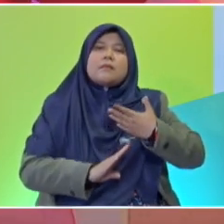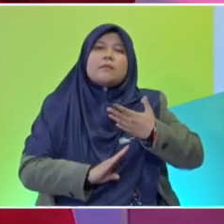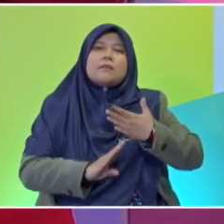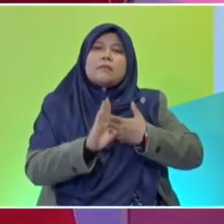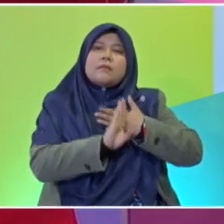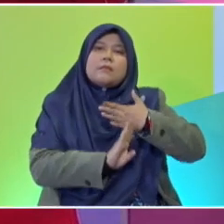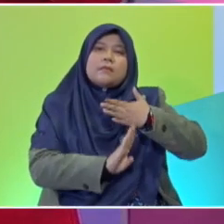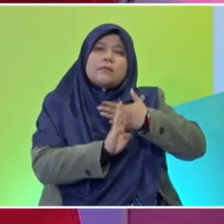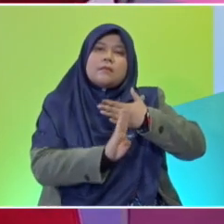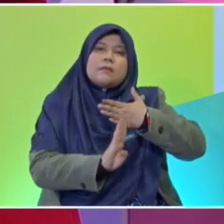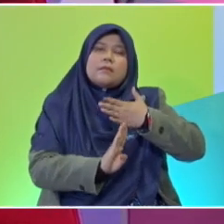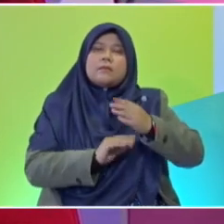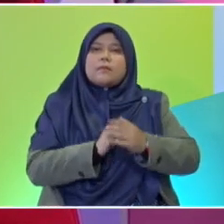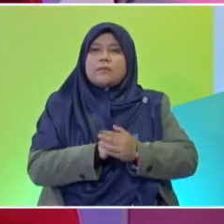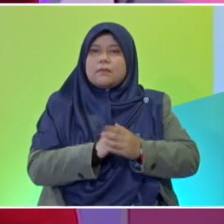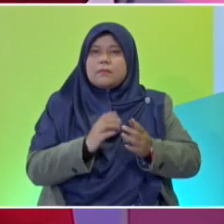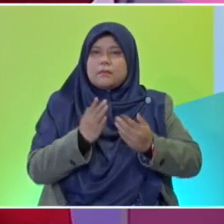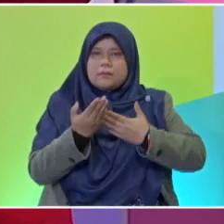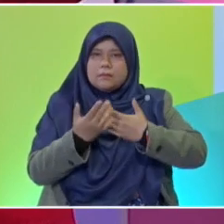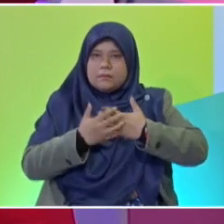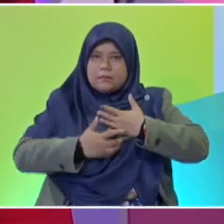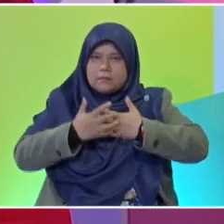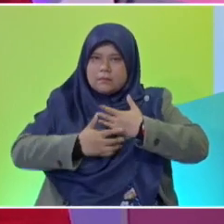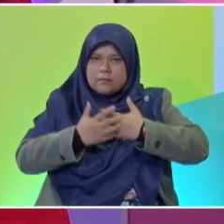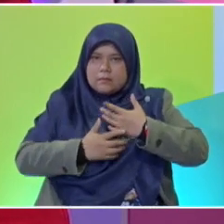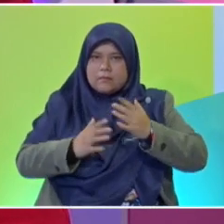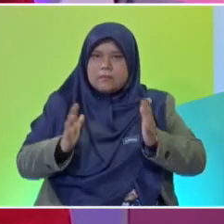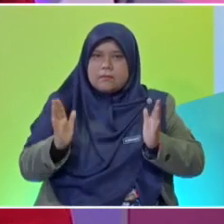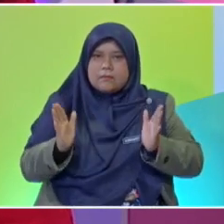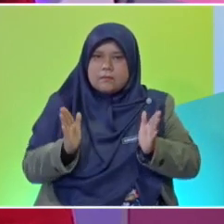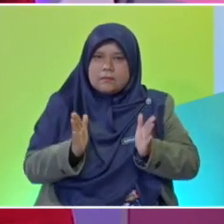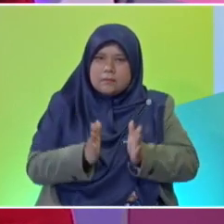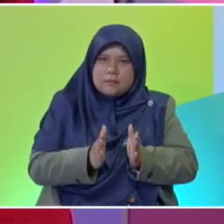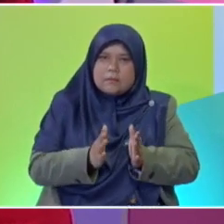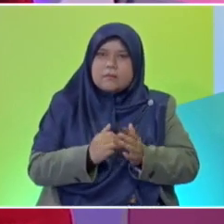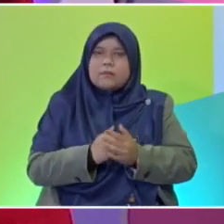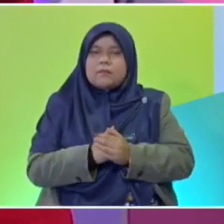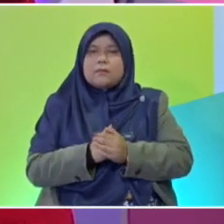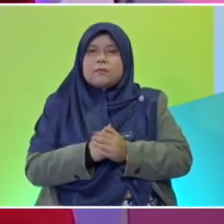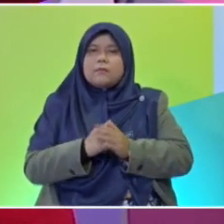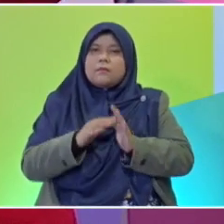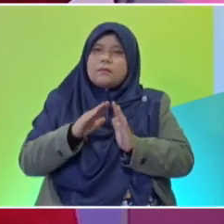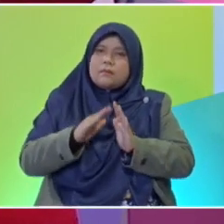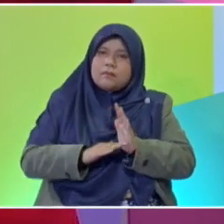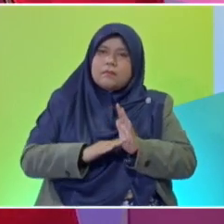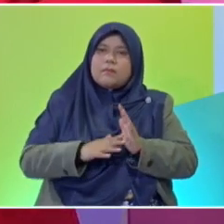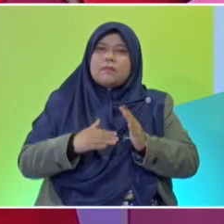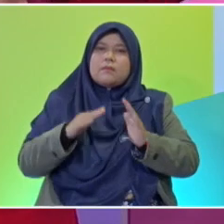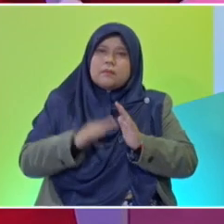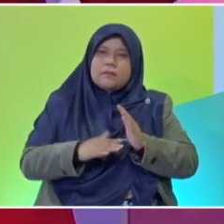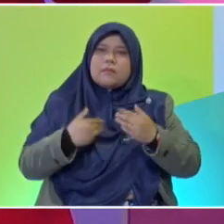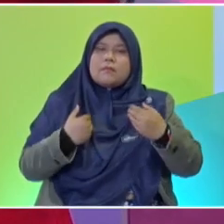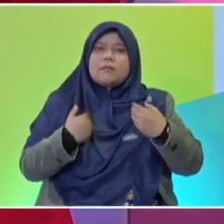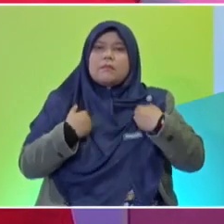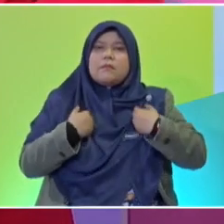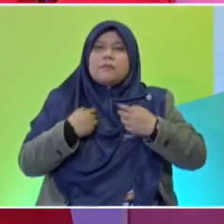when the blood vessel become narrow, so blood will become, it is less oxygen that can be transported